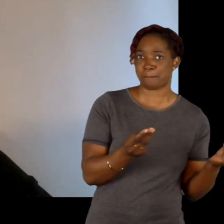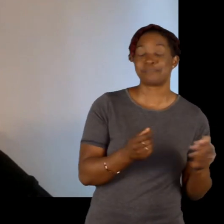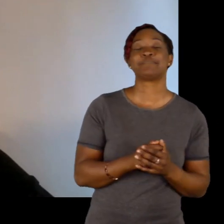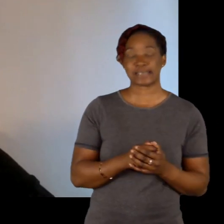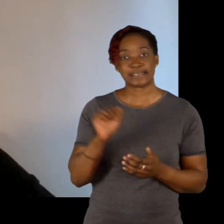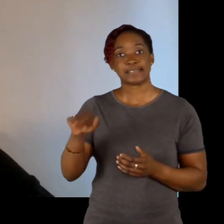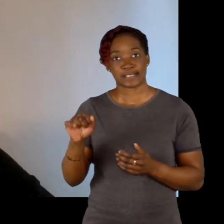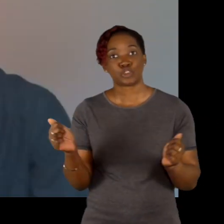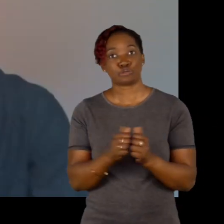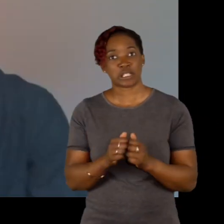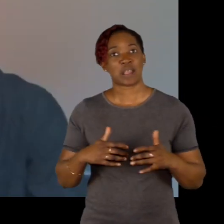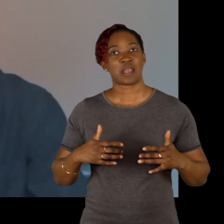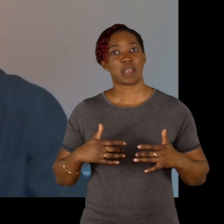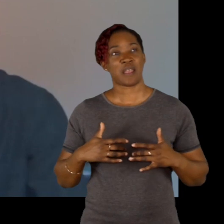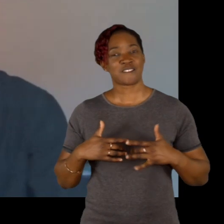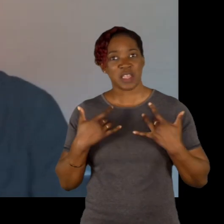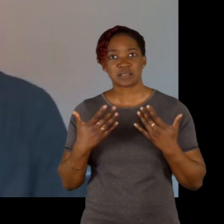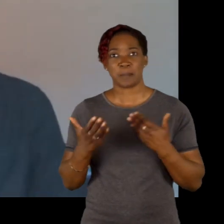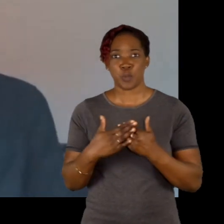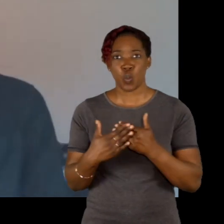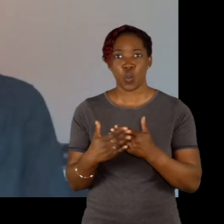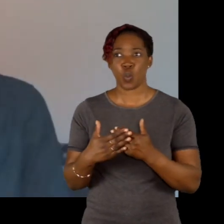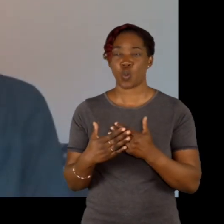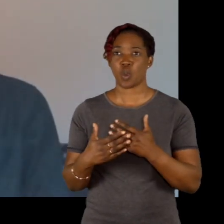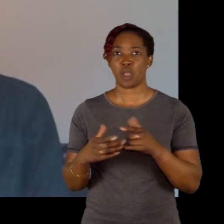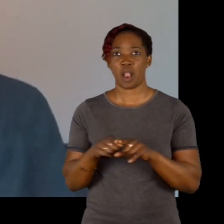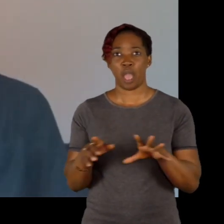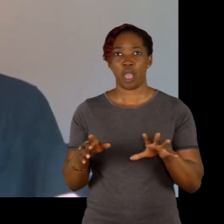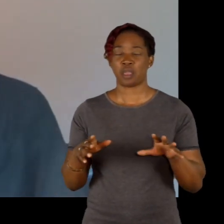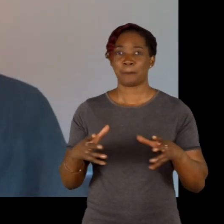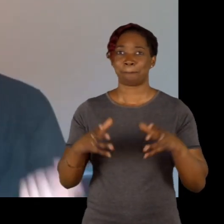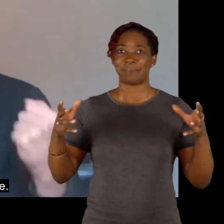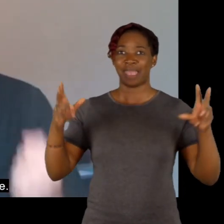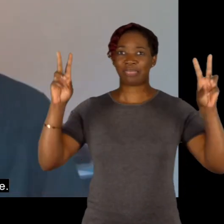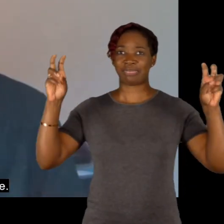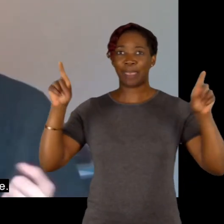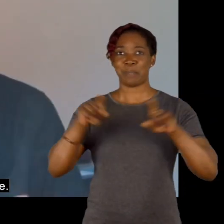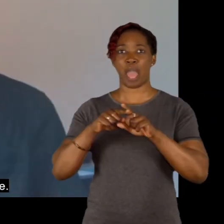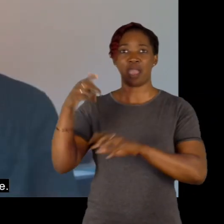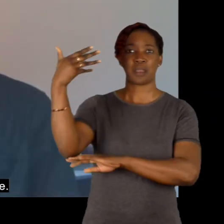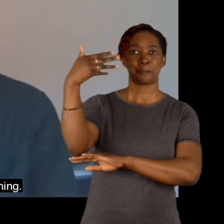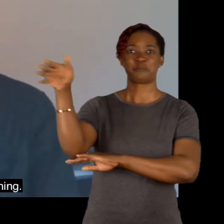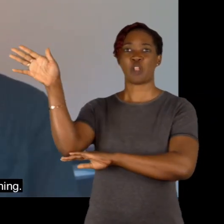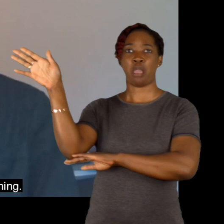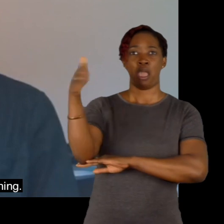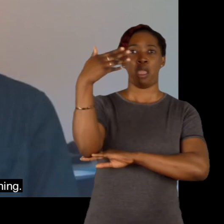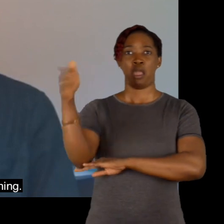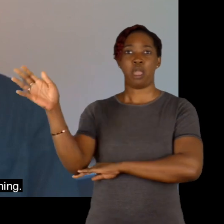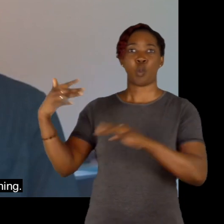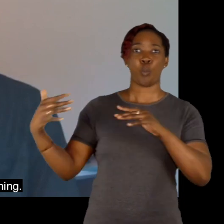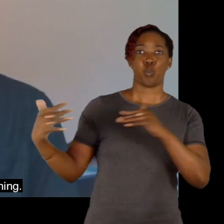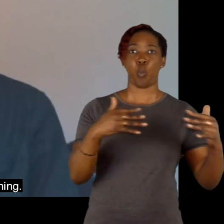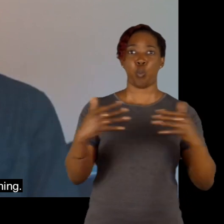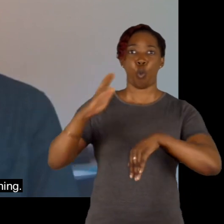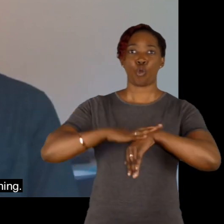at all. Yeah, yeah. I feel like it's got a lot of propulsion to it. It's almost like an army theme. It feels like a